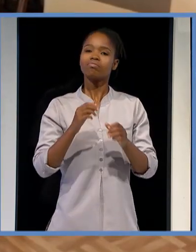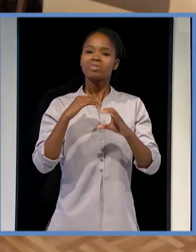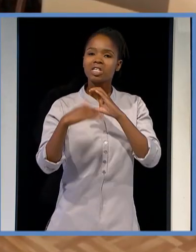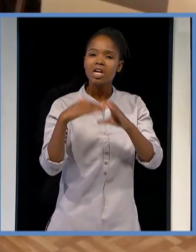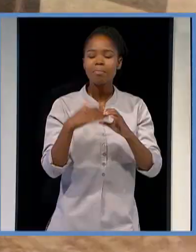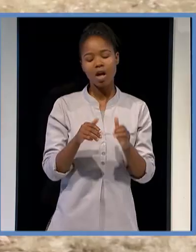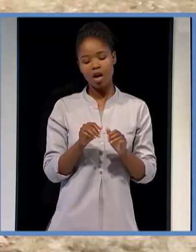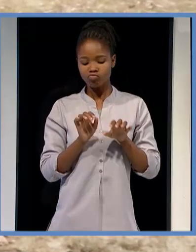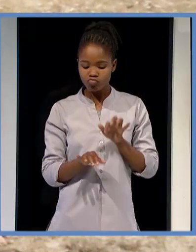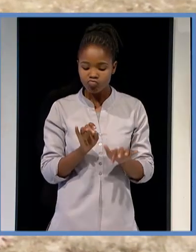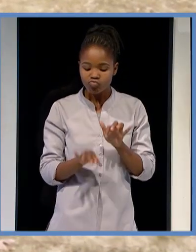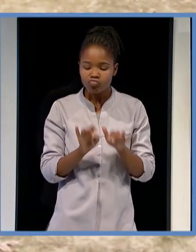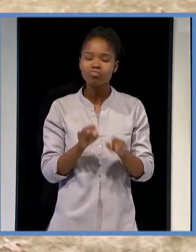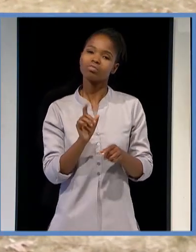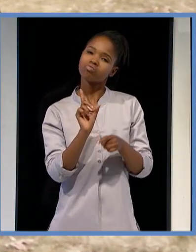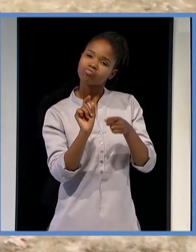emails.